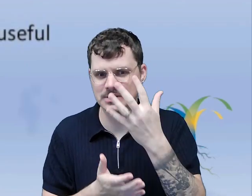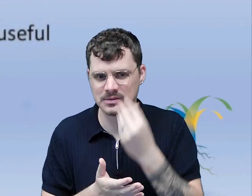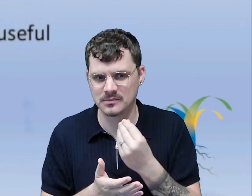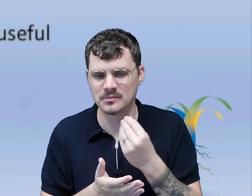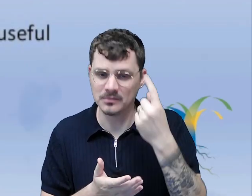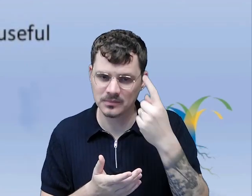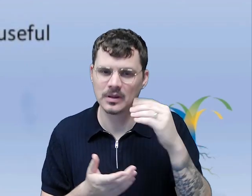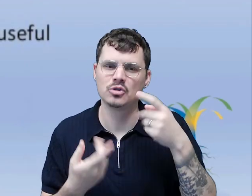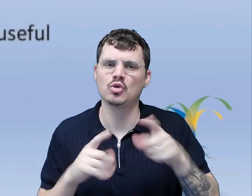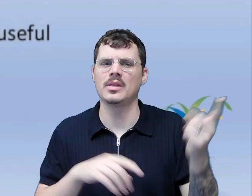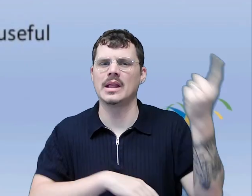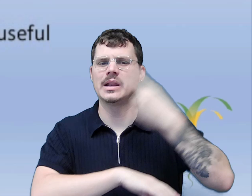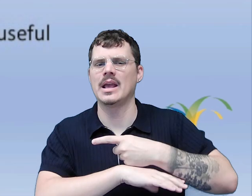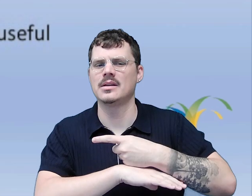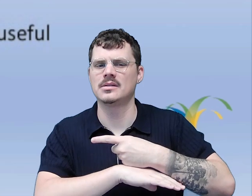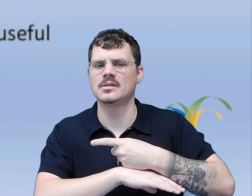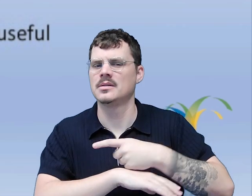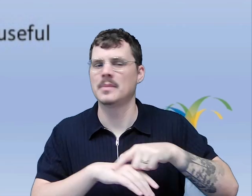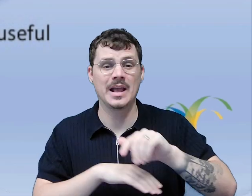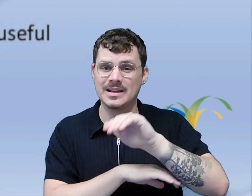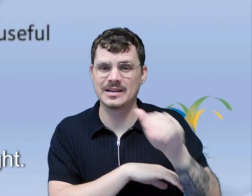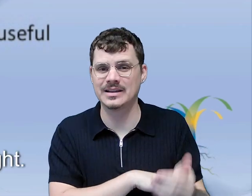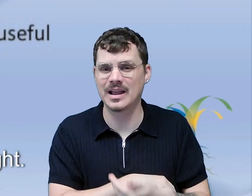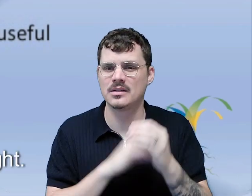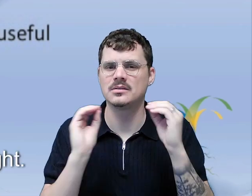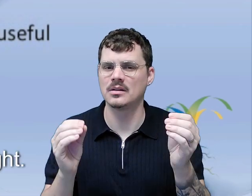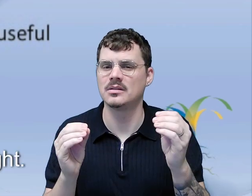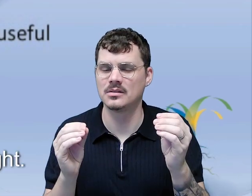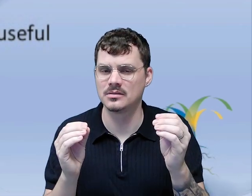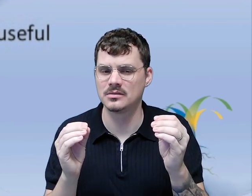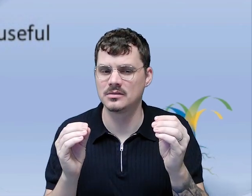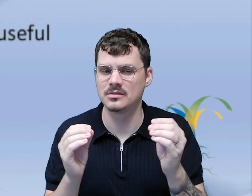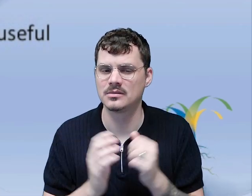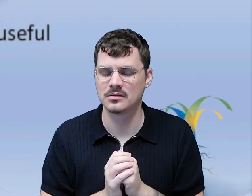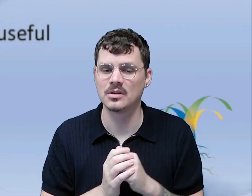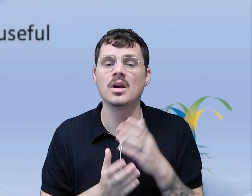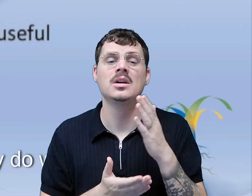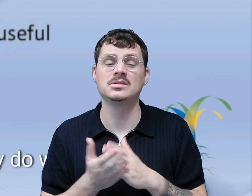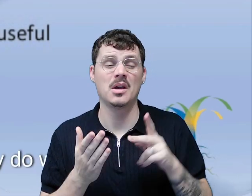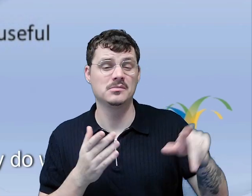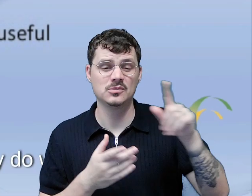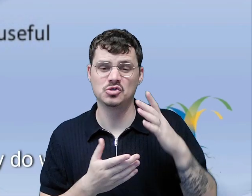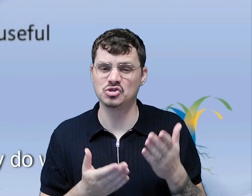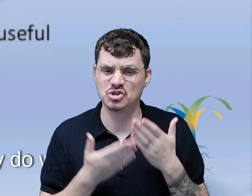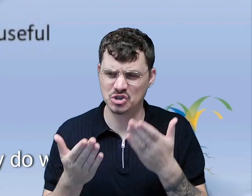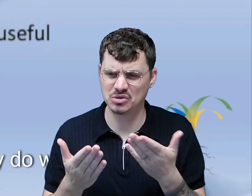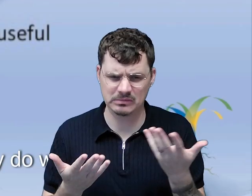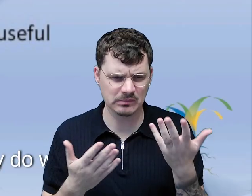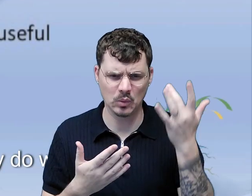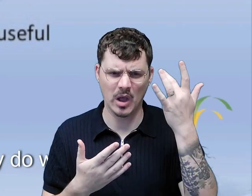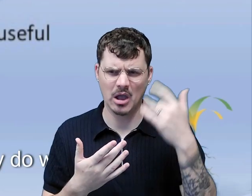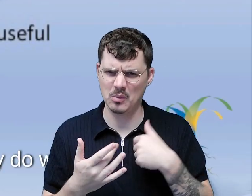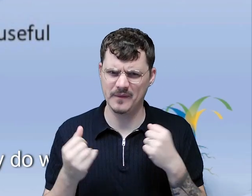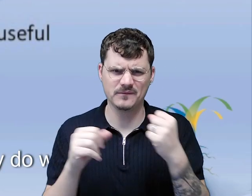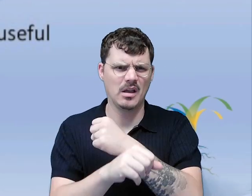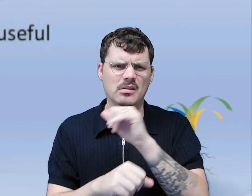chemical, in daylight. And they don't make any at night. So some people suggest,